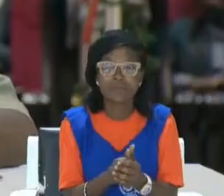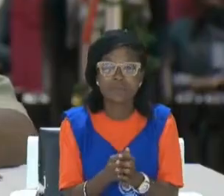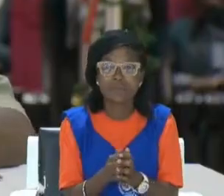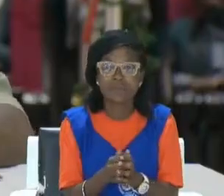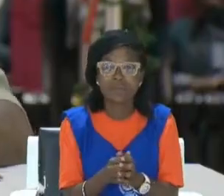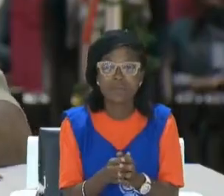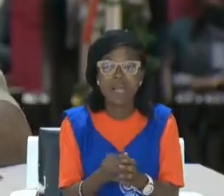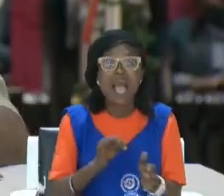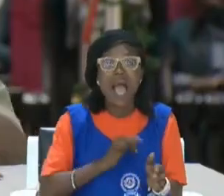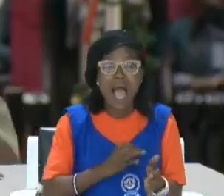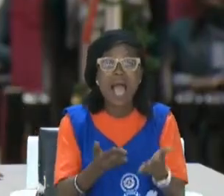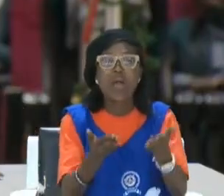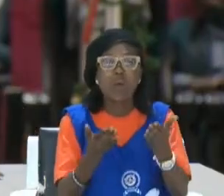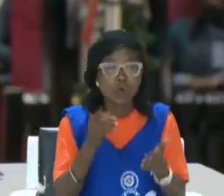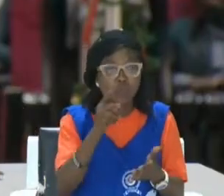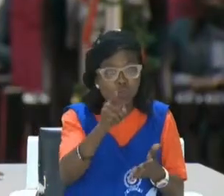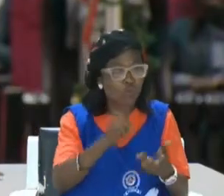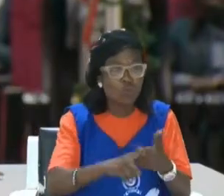I want you to know